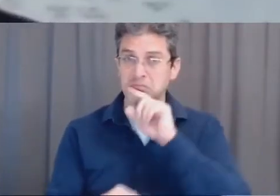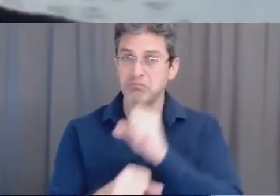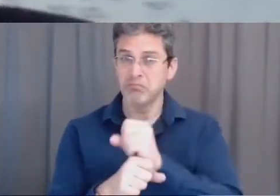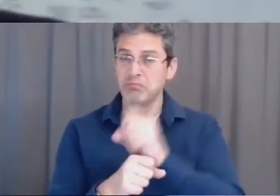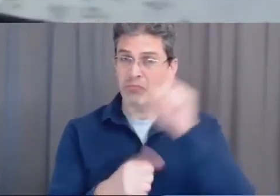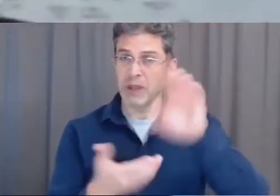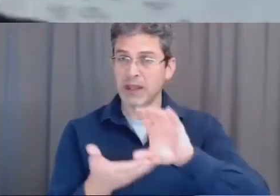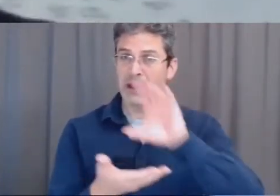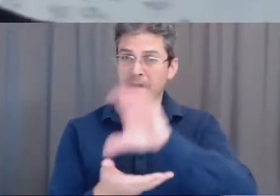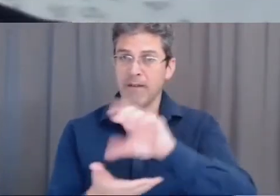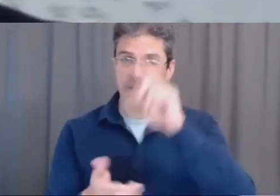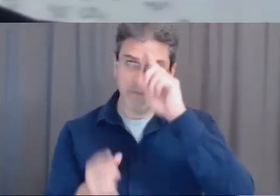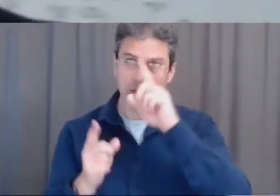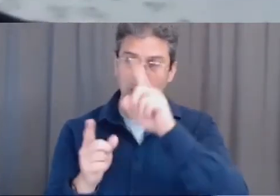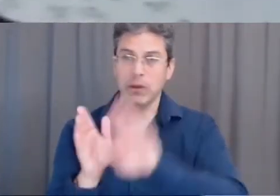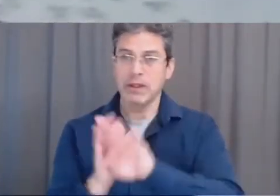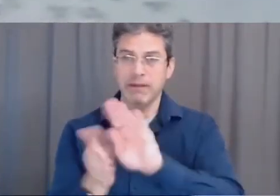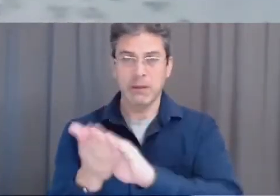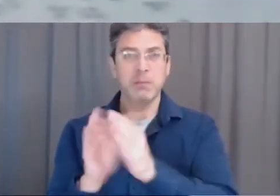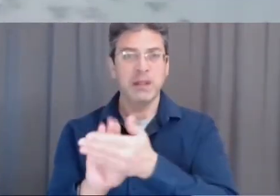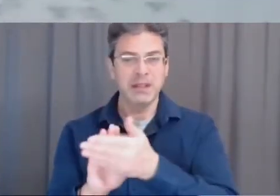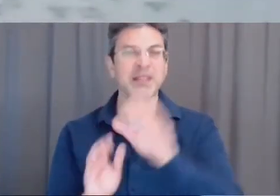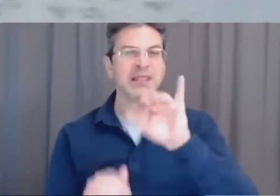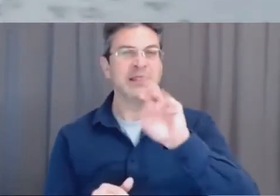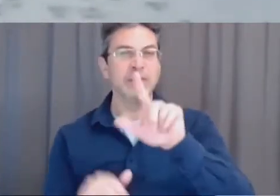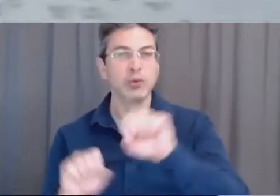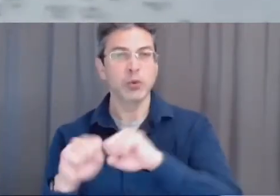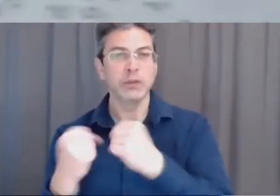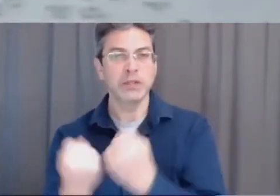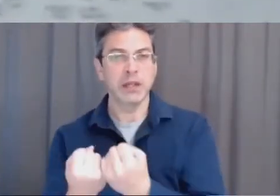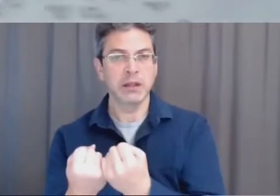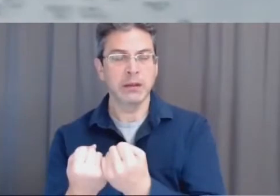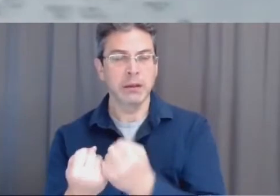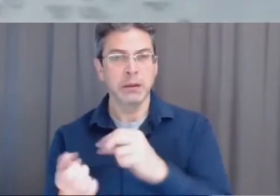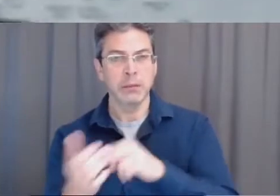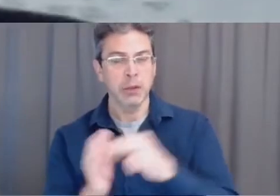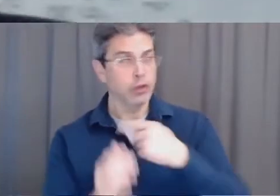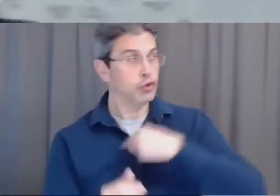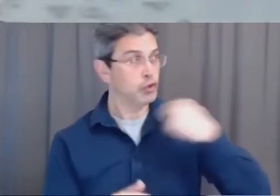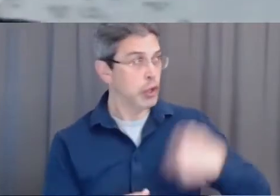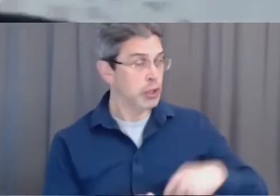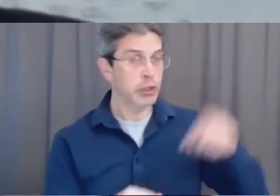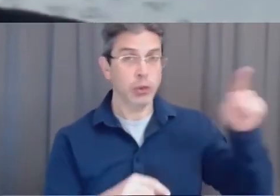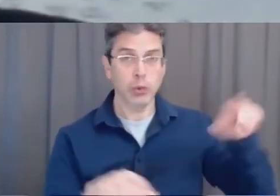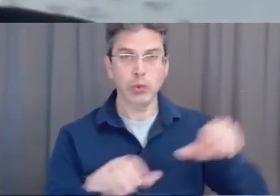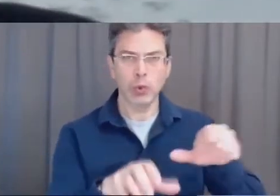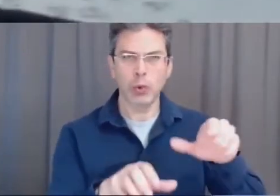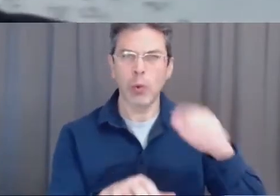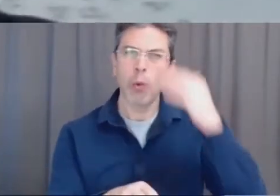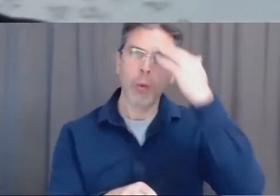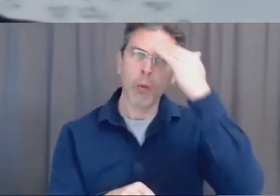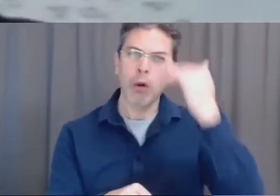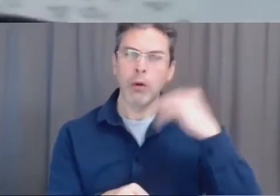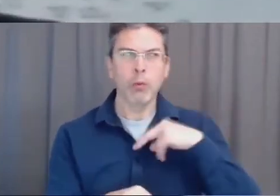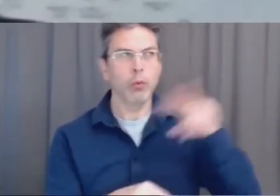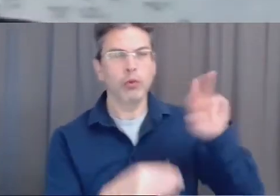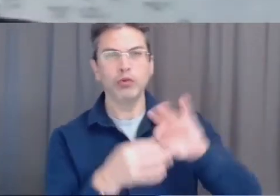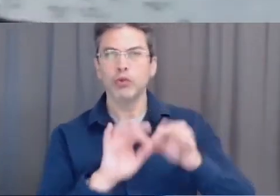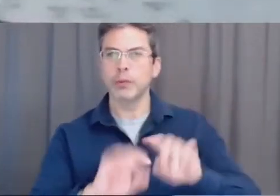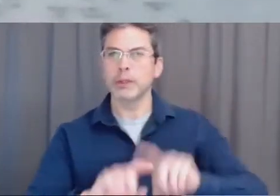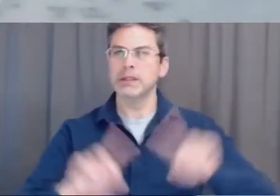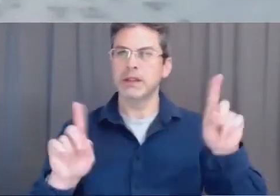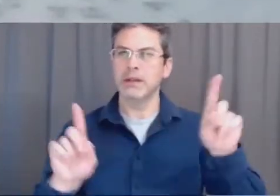society efforts. So the question was raised, what would be so different around China? So, I mean, to wrap it up a